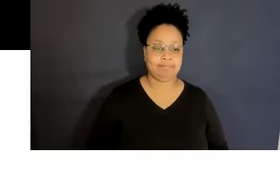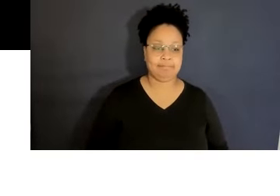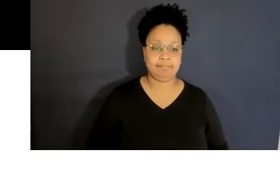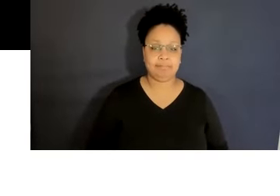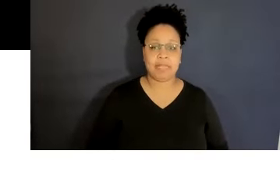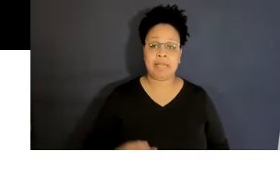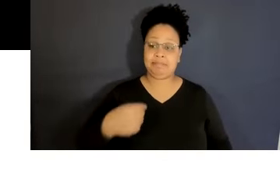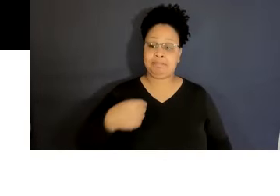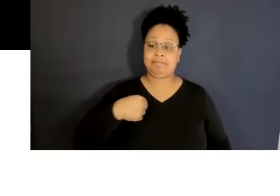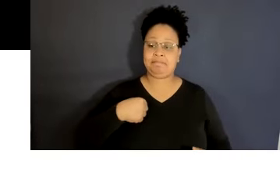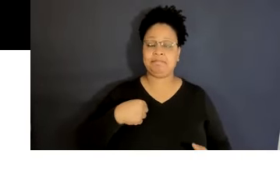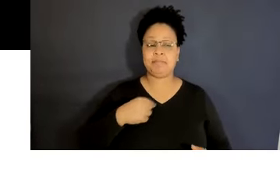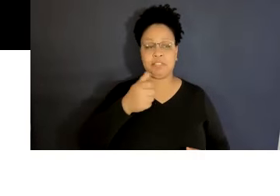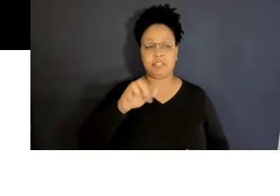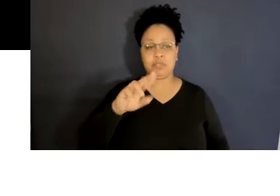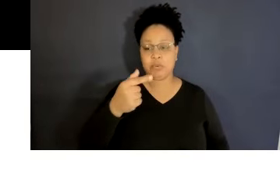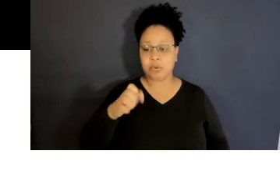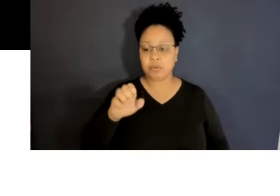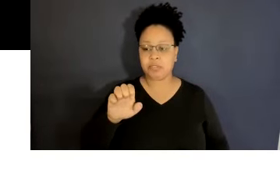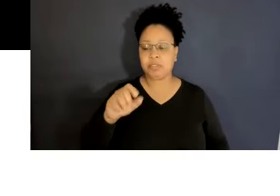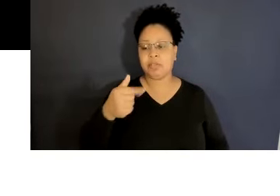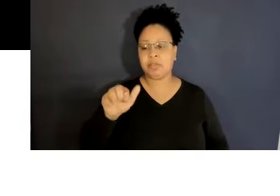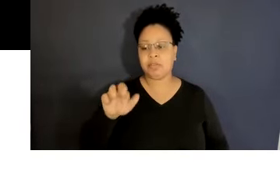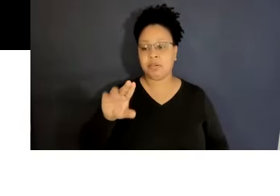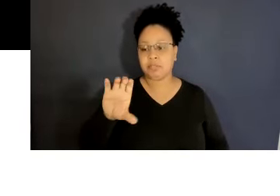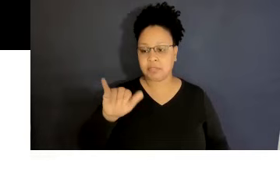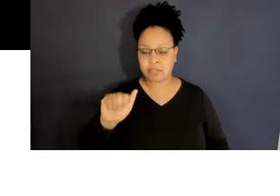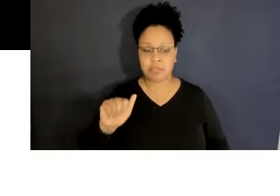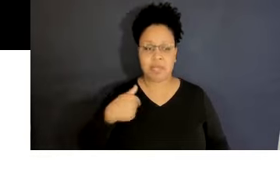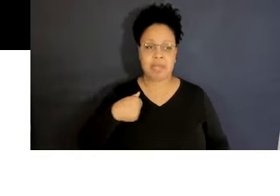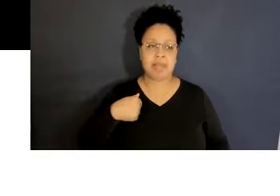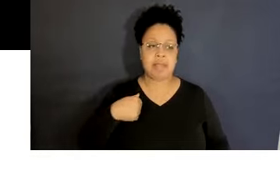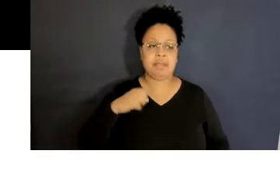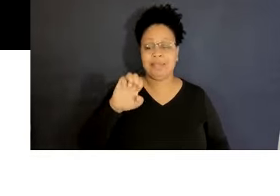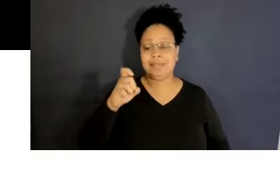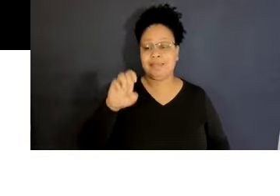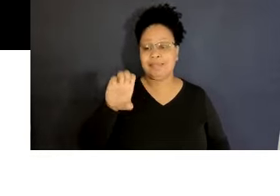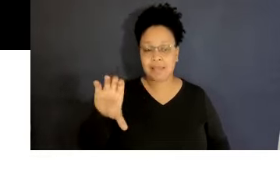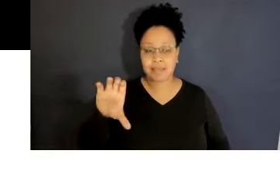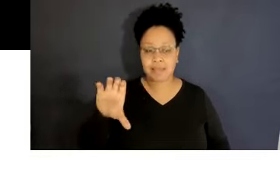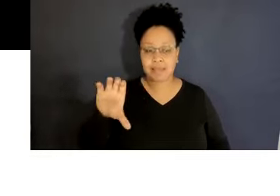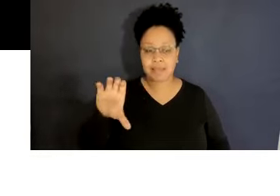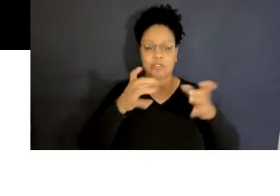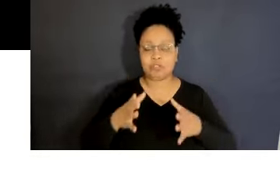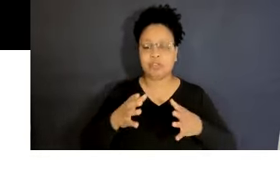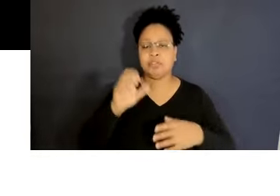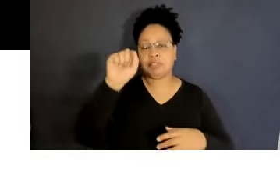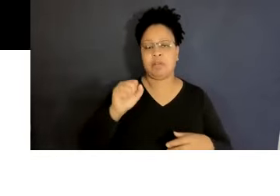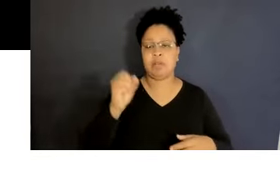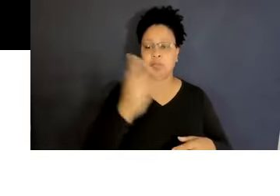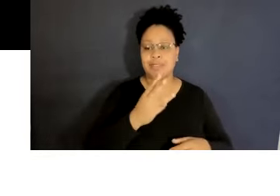I myself, my name is George Garcia. I am the executive director of Southwest Institute for Families and